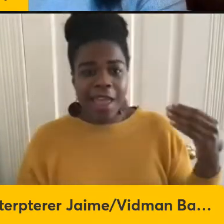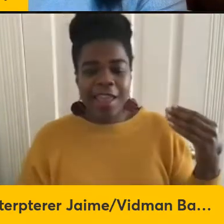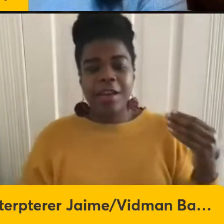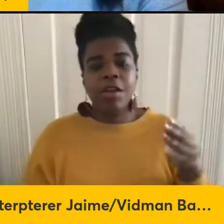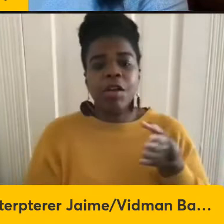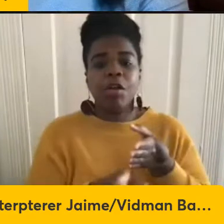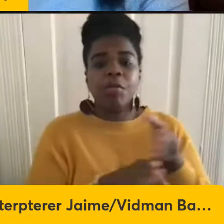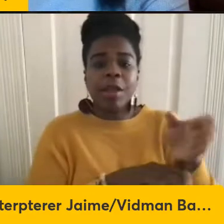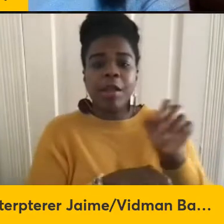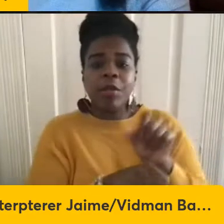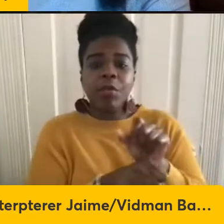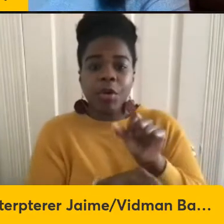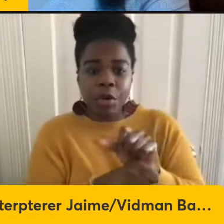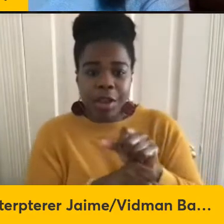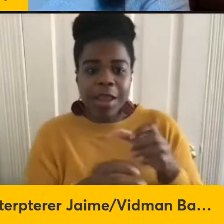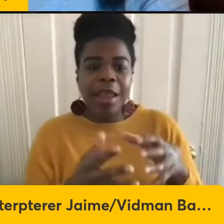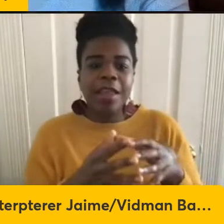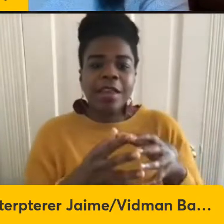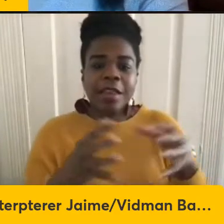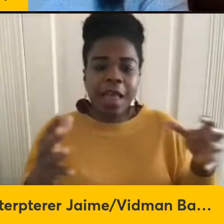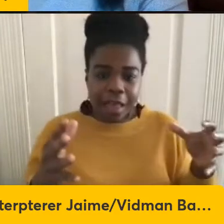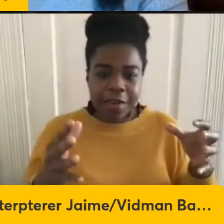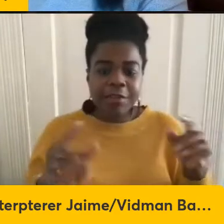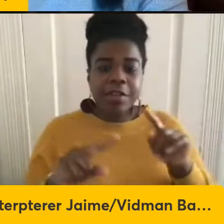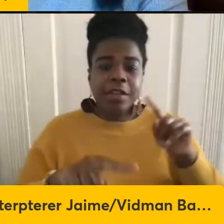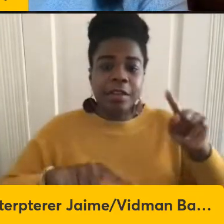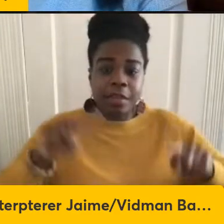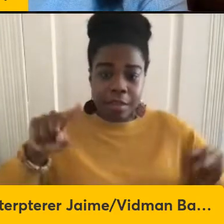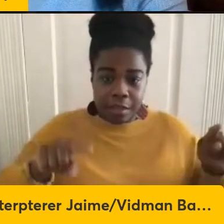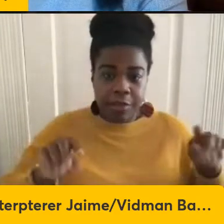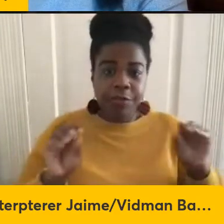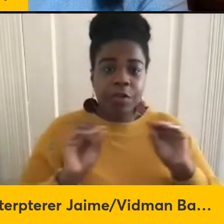work in a number of different organizations.